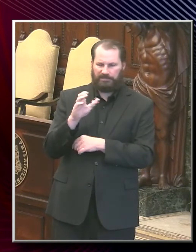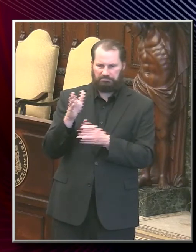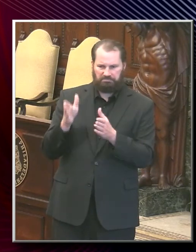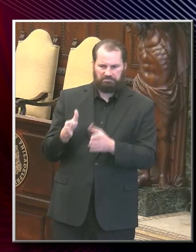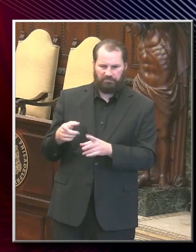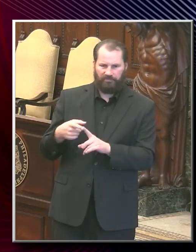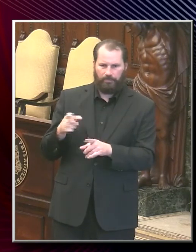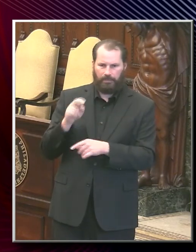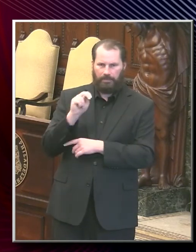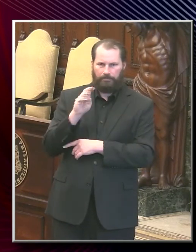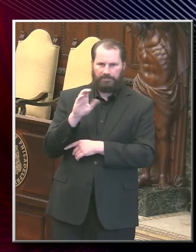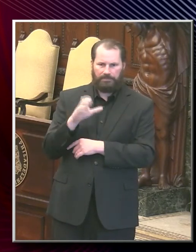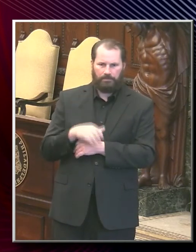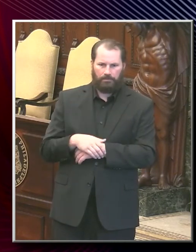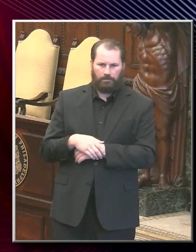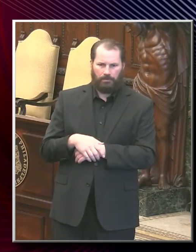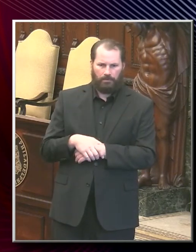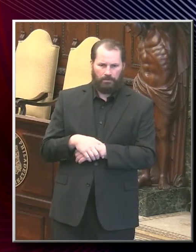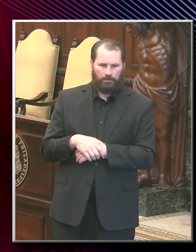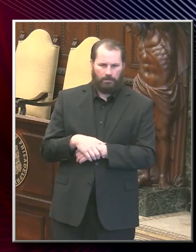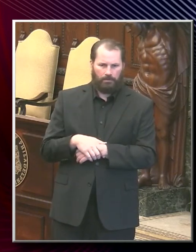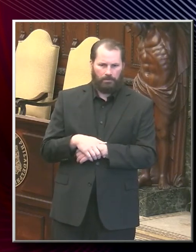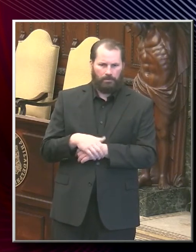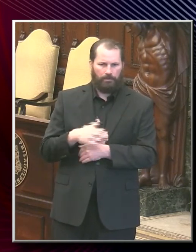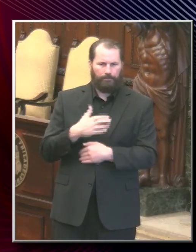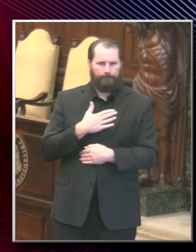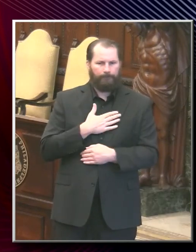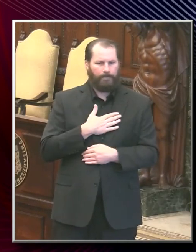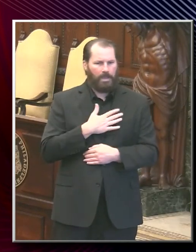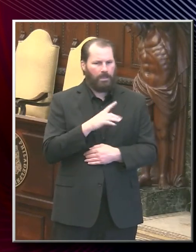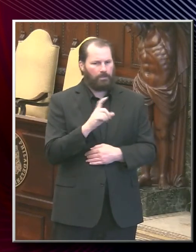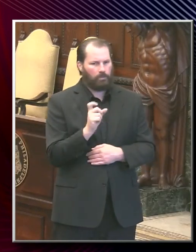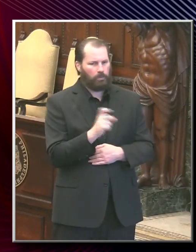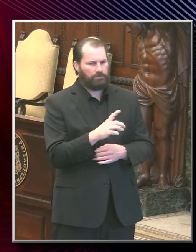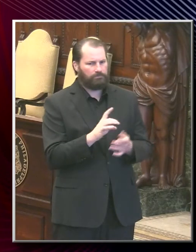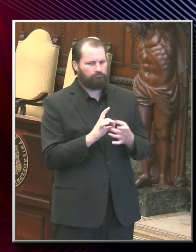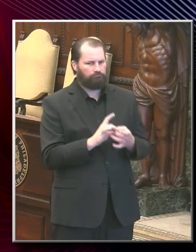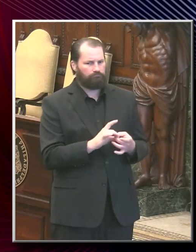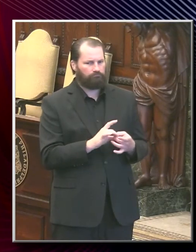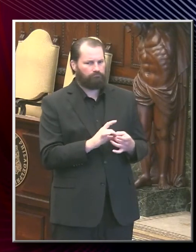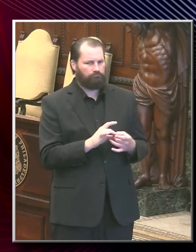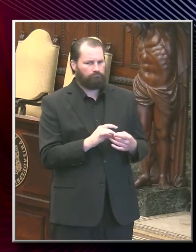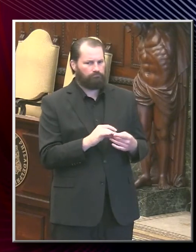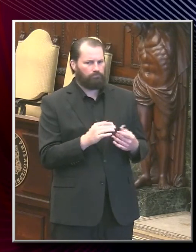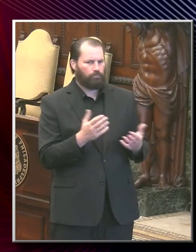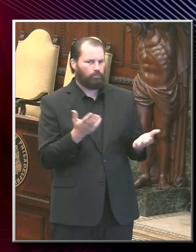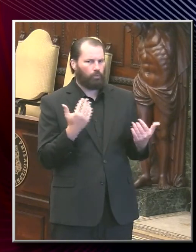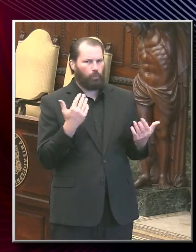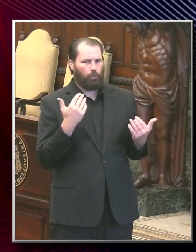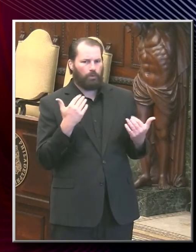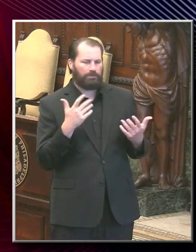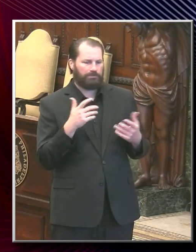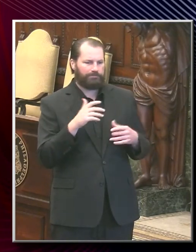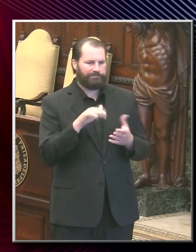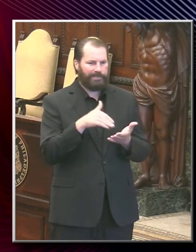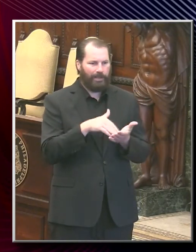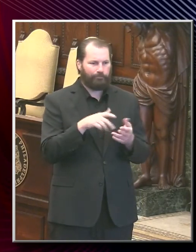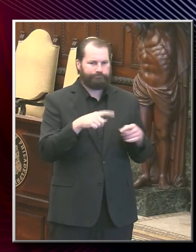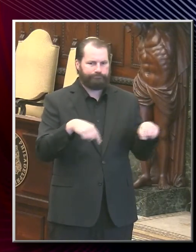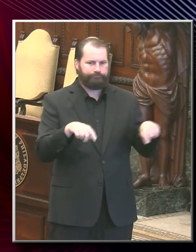Hey, well, mine is actually related to the cooling center. I have a cooling center question. I guess it's COVID related.